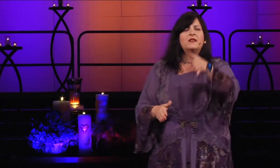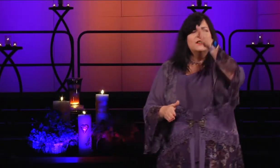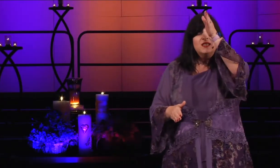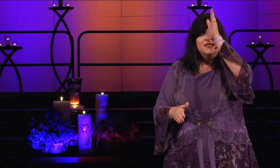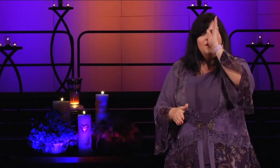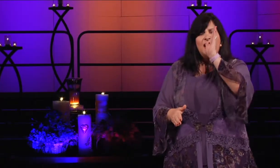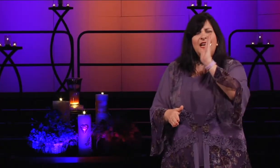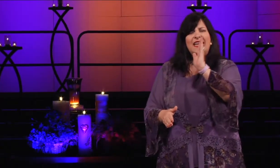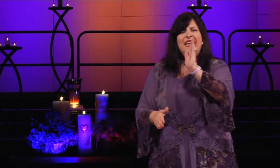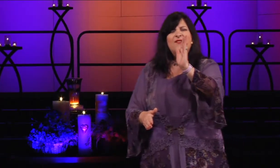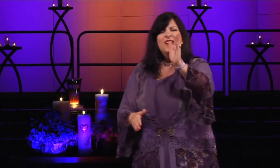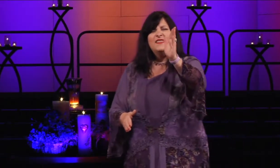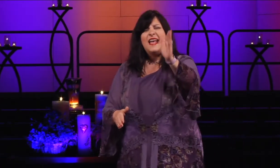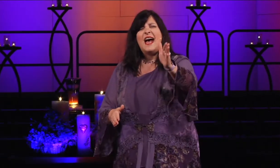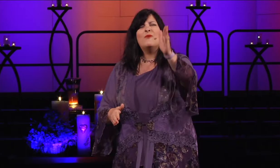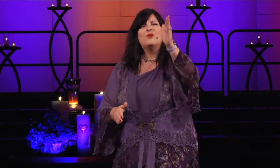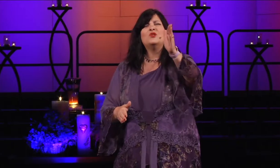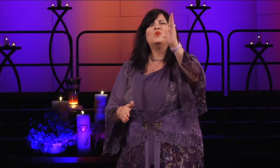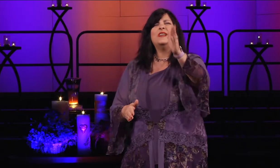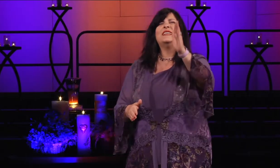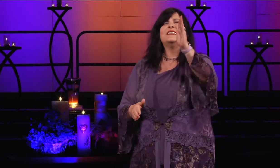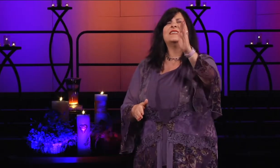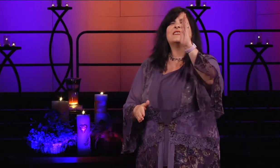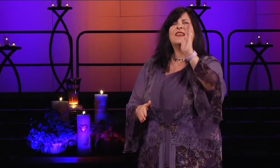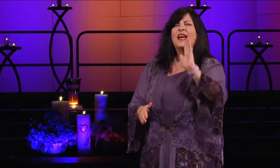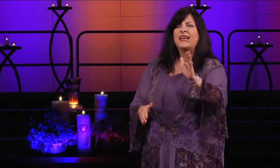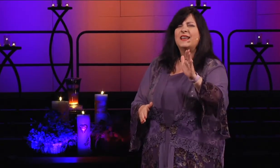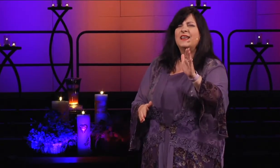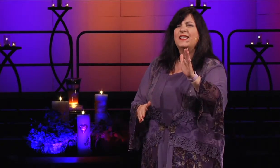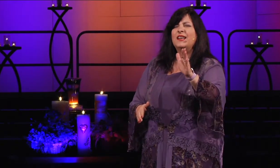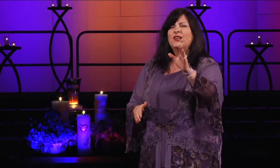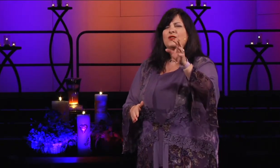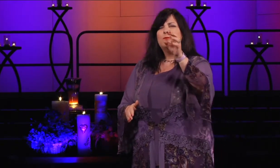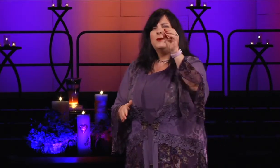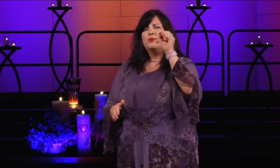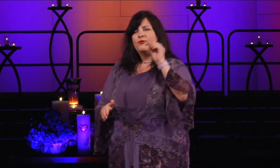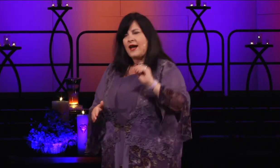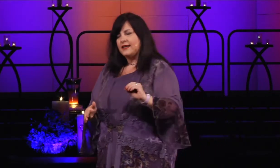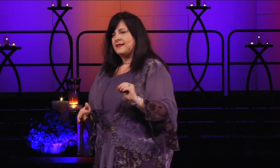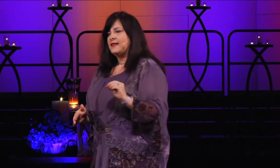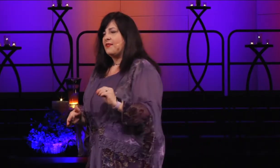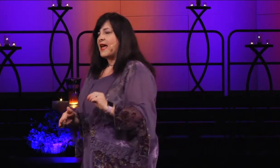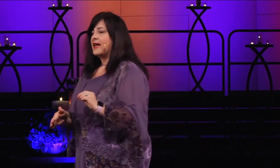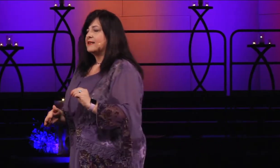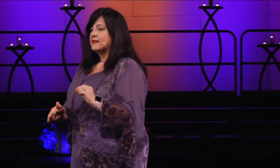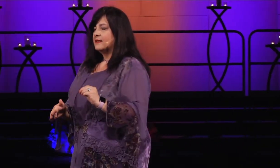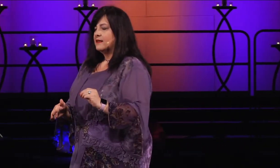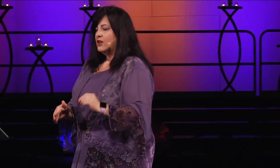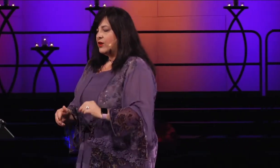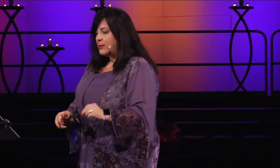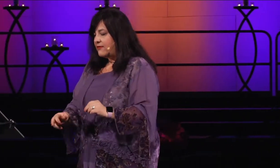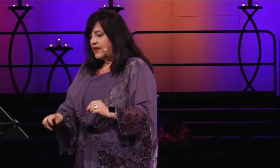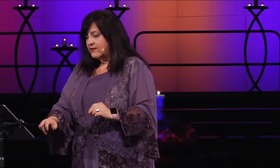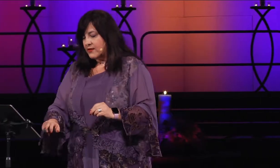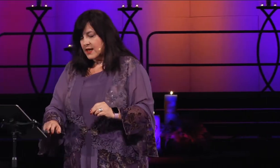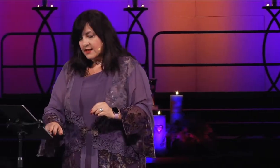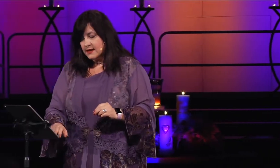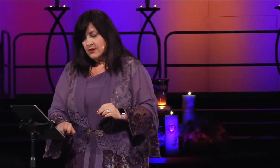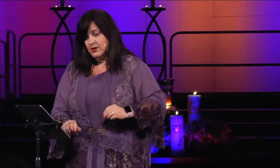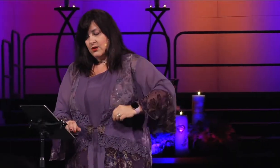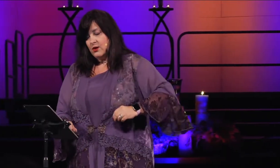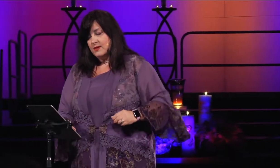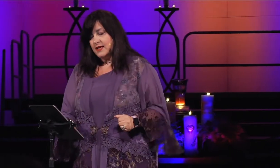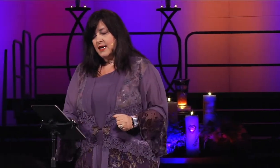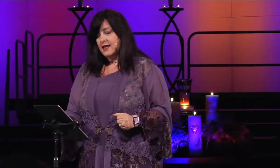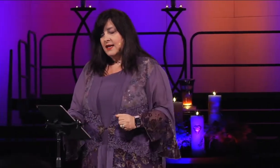unified field of the divine, even in that which we dislike, to be practicing that. One of my favorite things